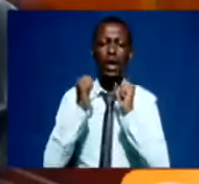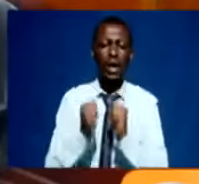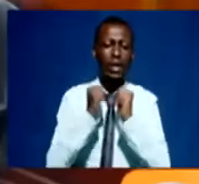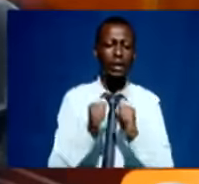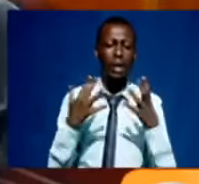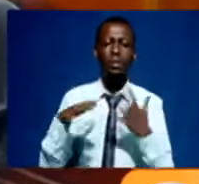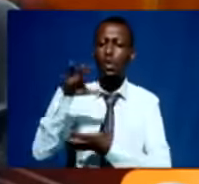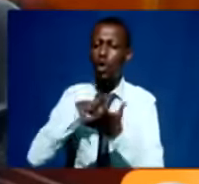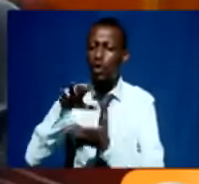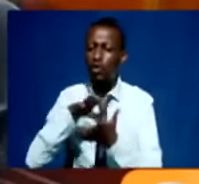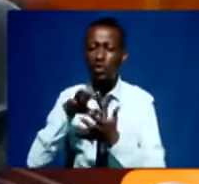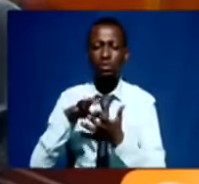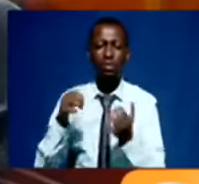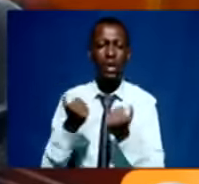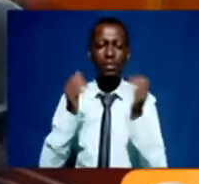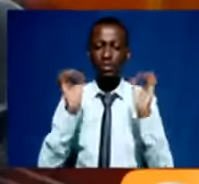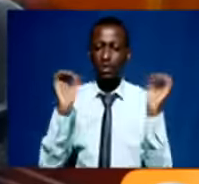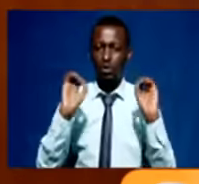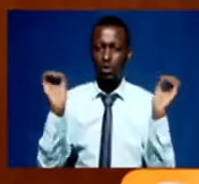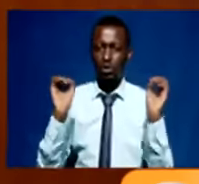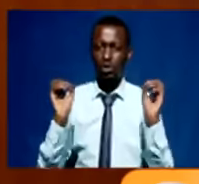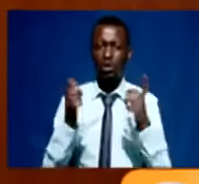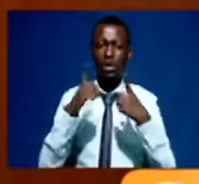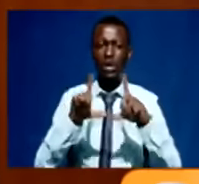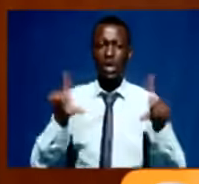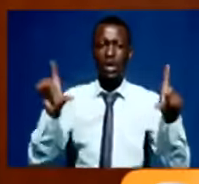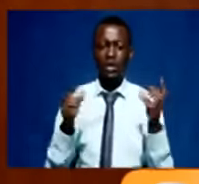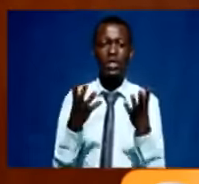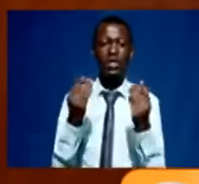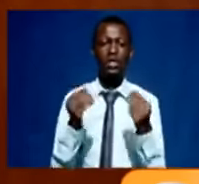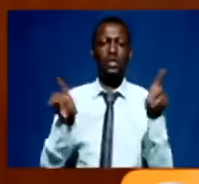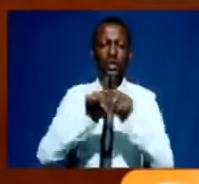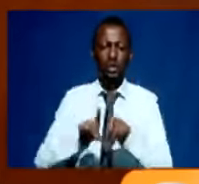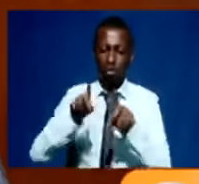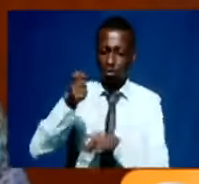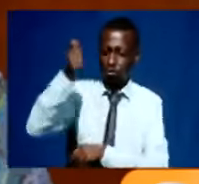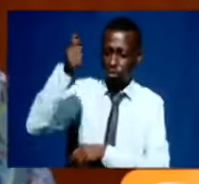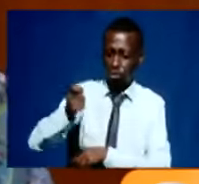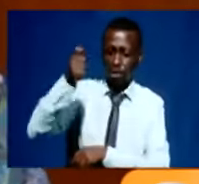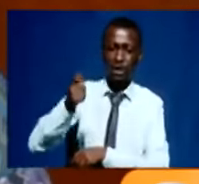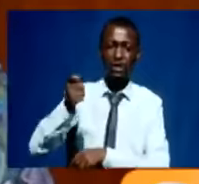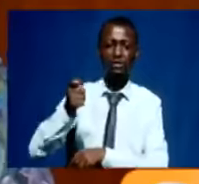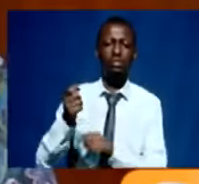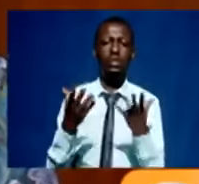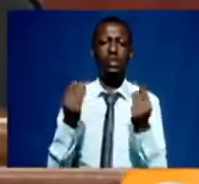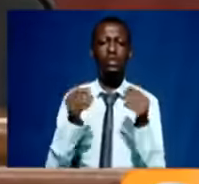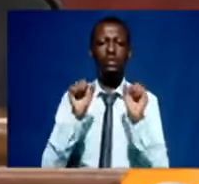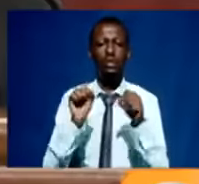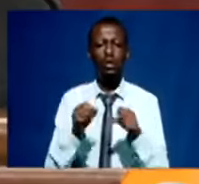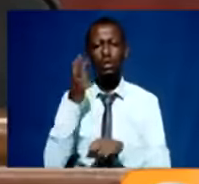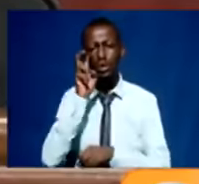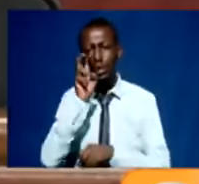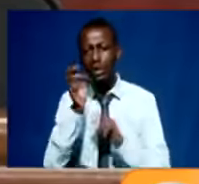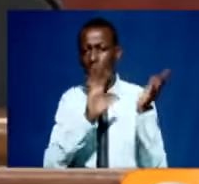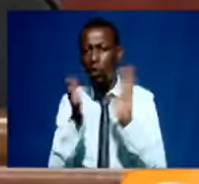ordinary man. Beyond her mastery and simplification of the language, the flow of the delivery of the verdict was also easy to follow. Let's